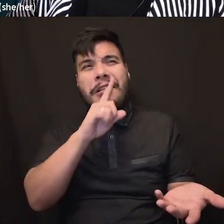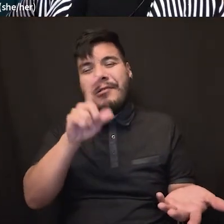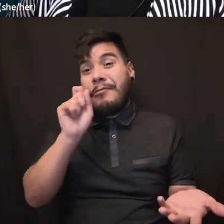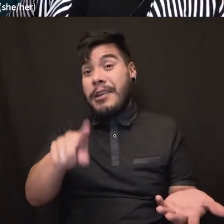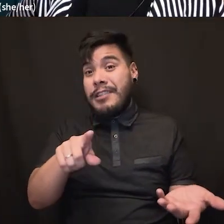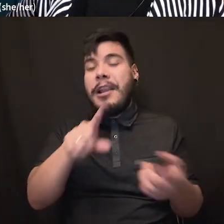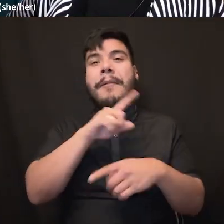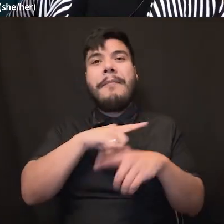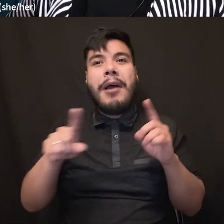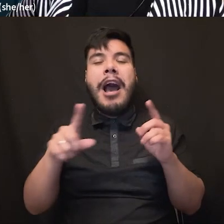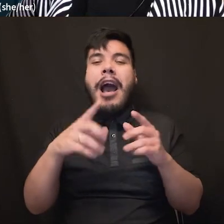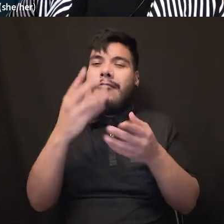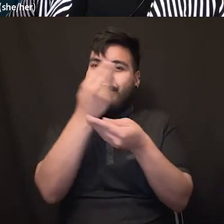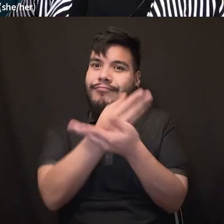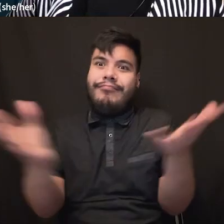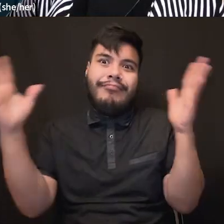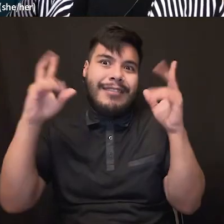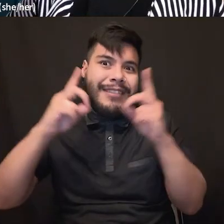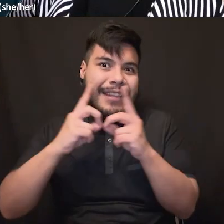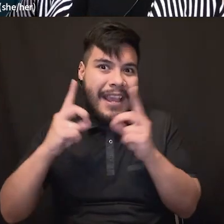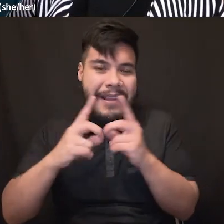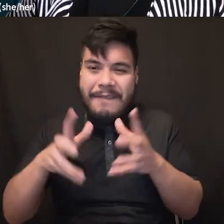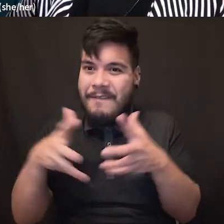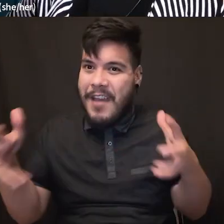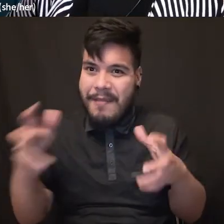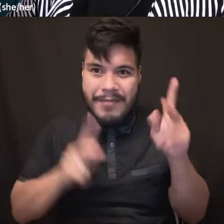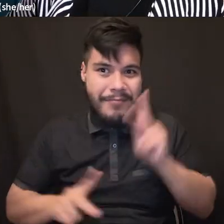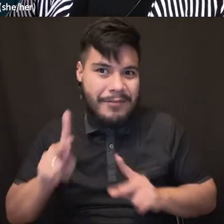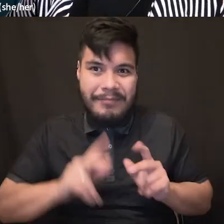tell everyone to date fat people.